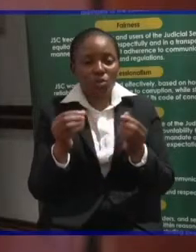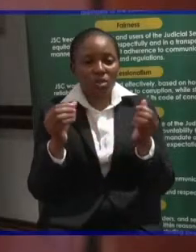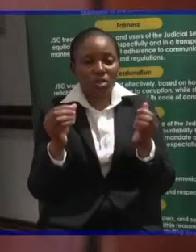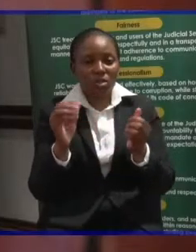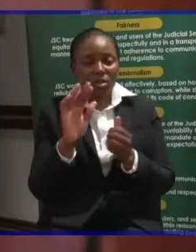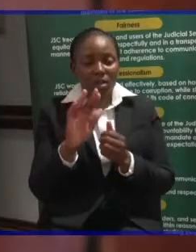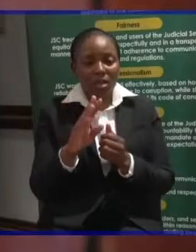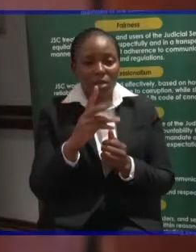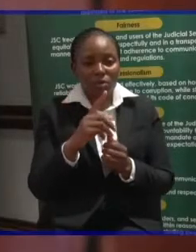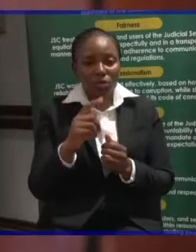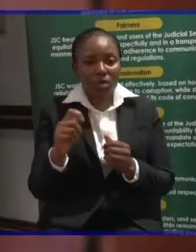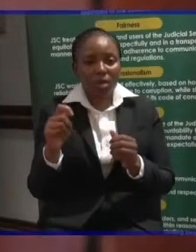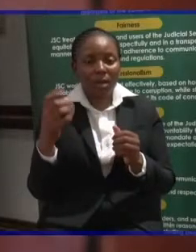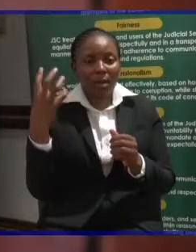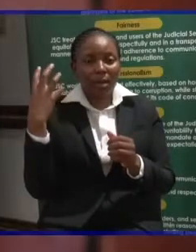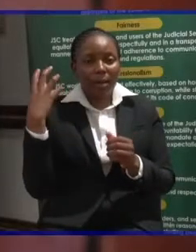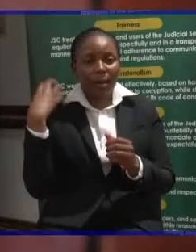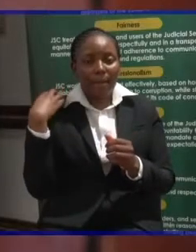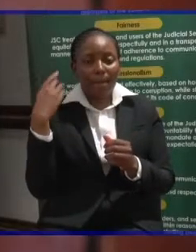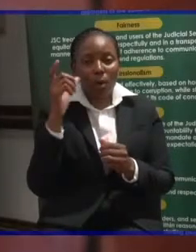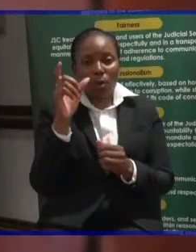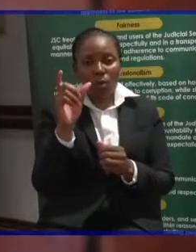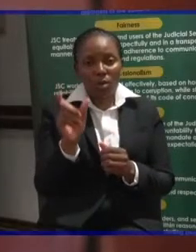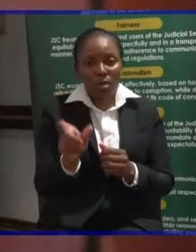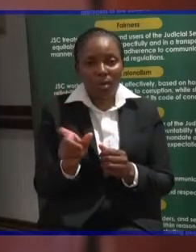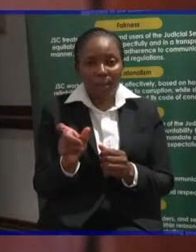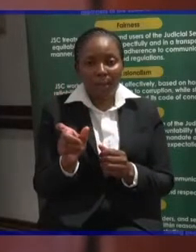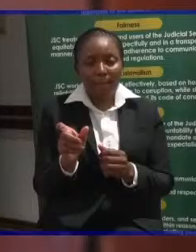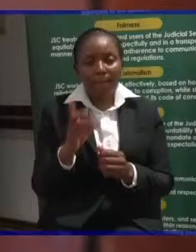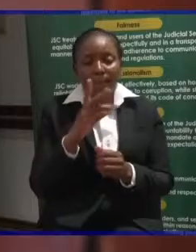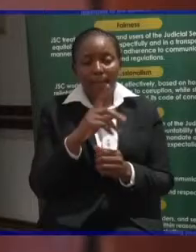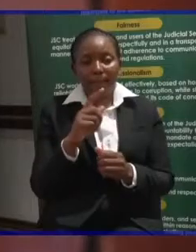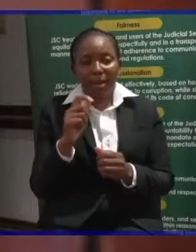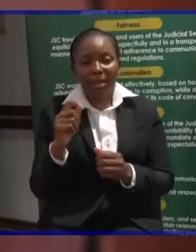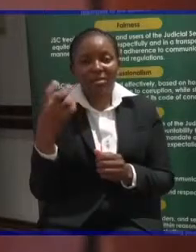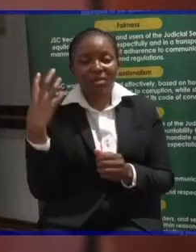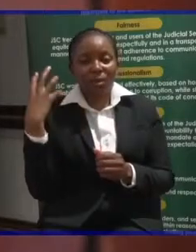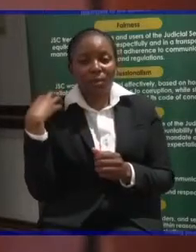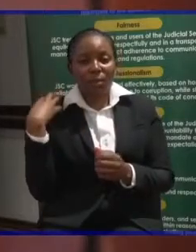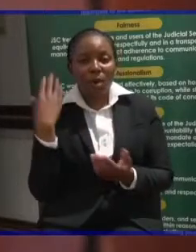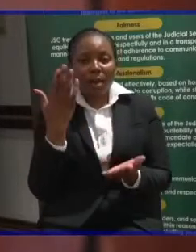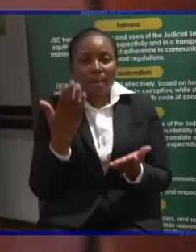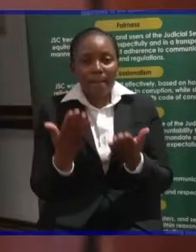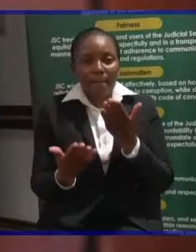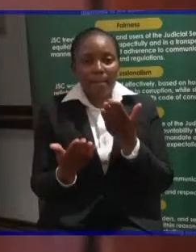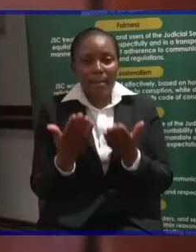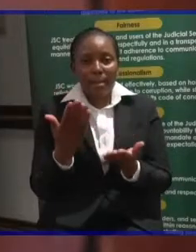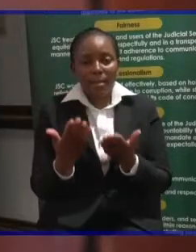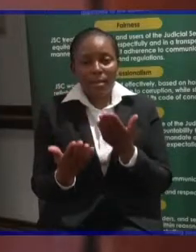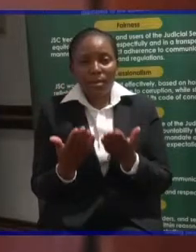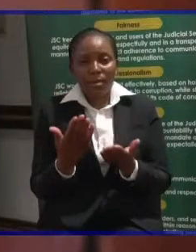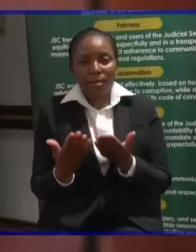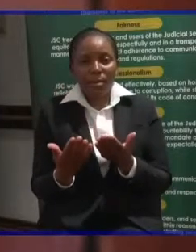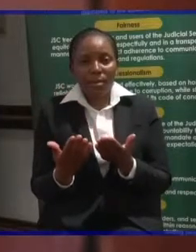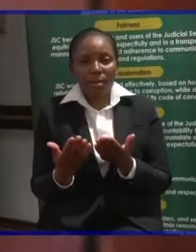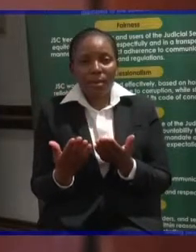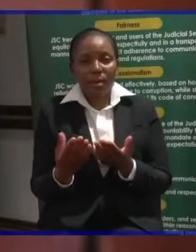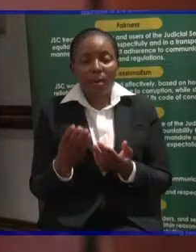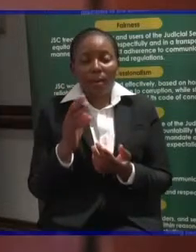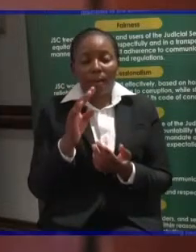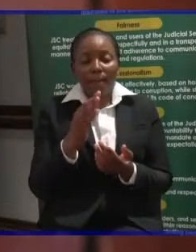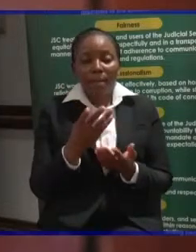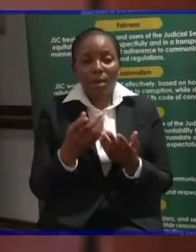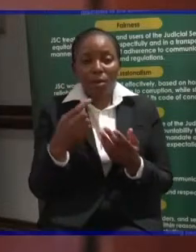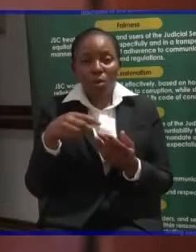the employer, but the employer he may resort to common